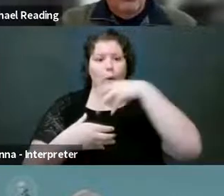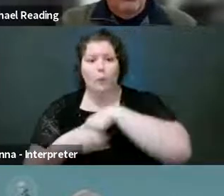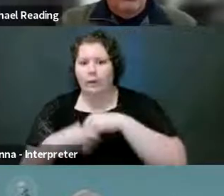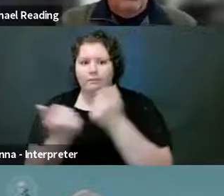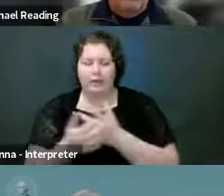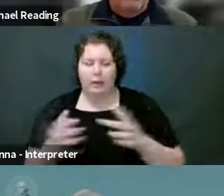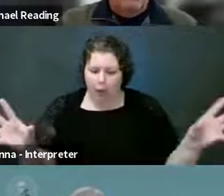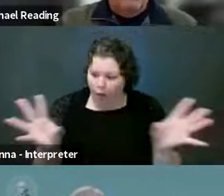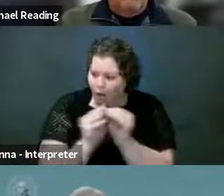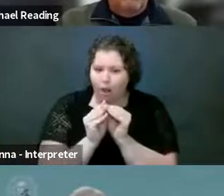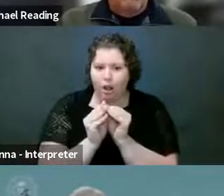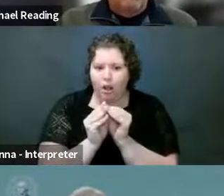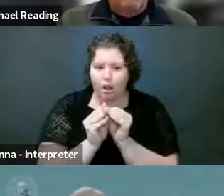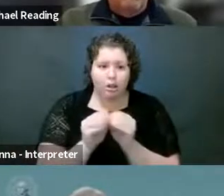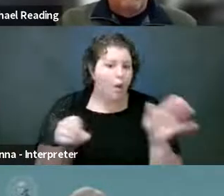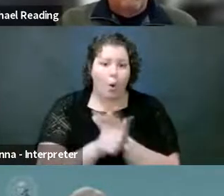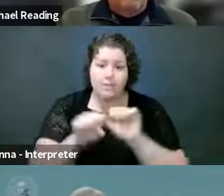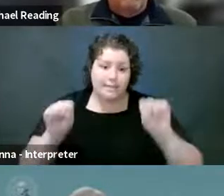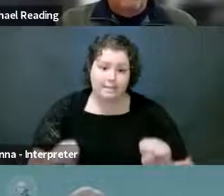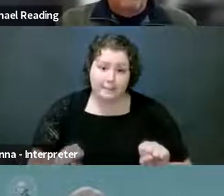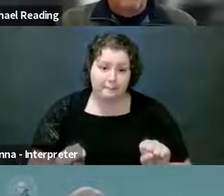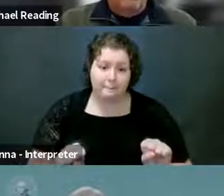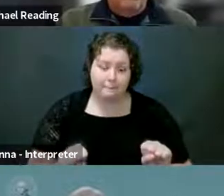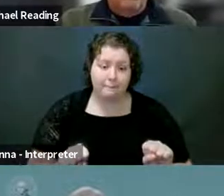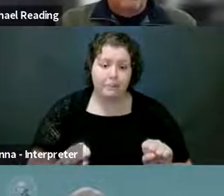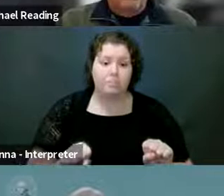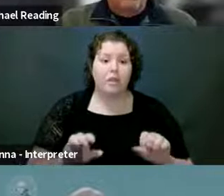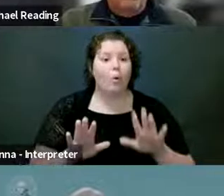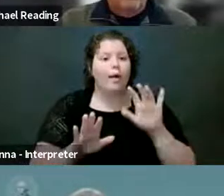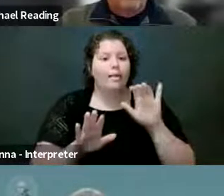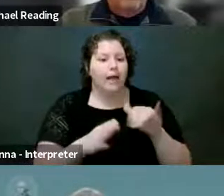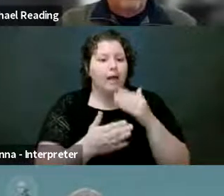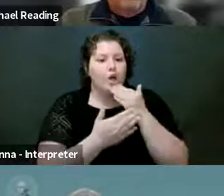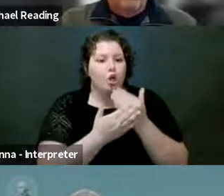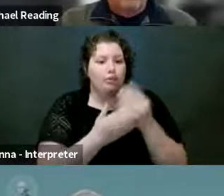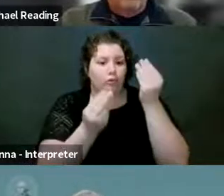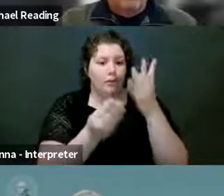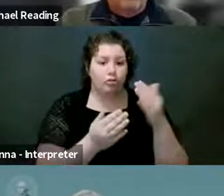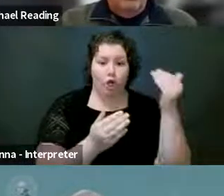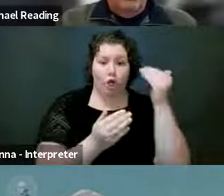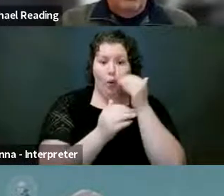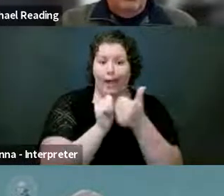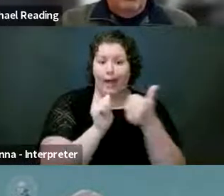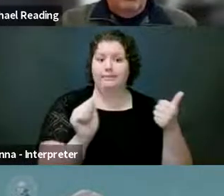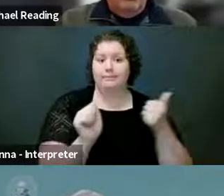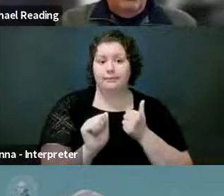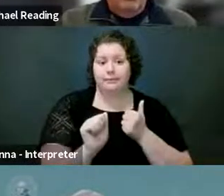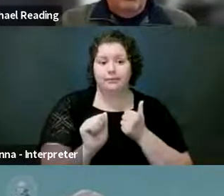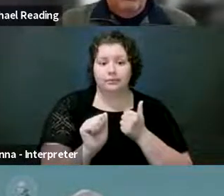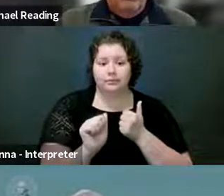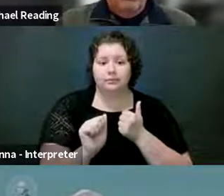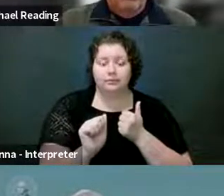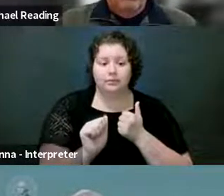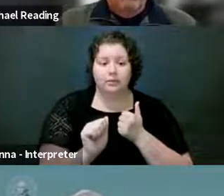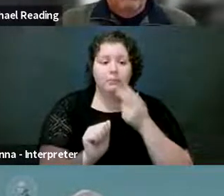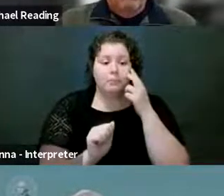comprehensive for the whole system, and that it would be helpful to frame that in drafting the report so that folks know